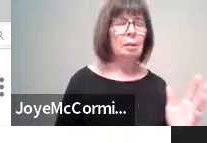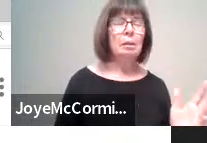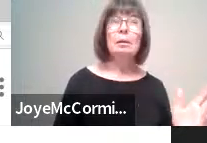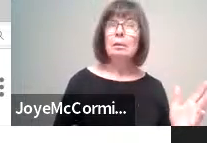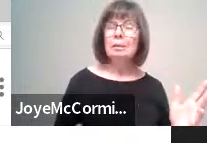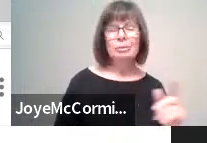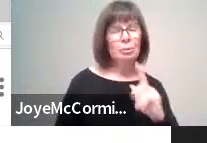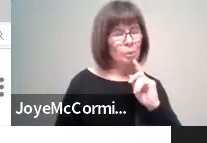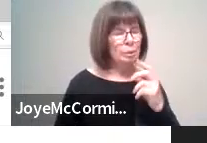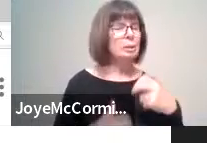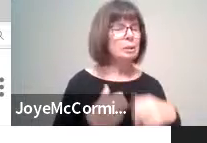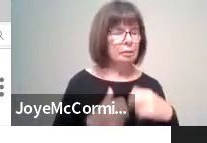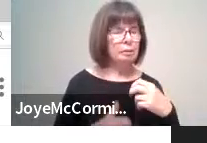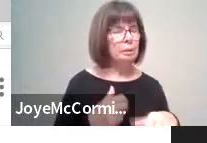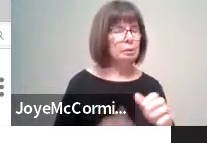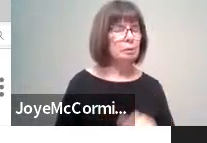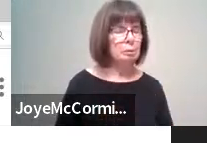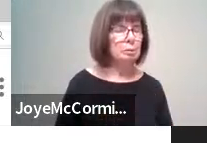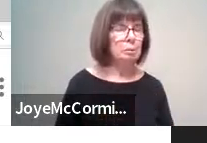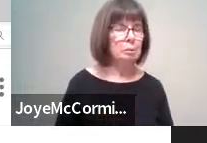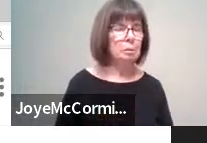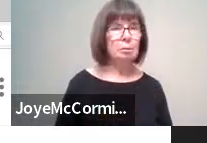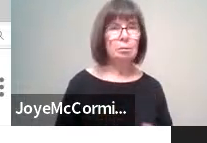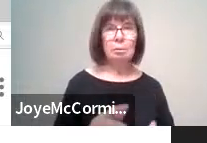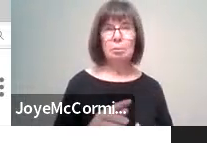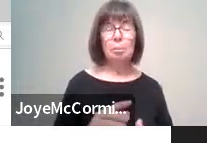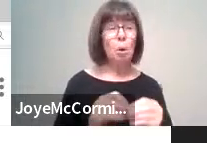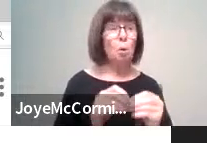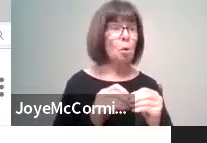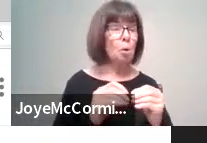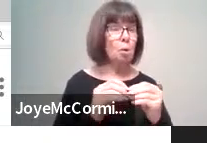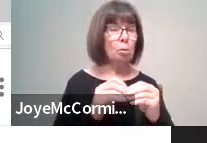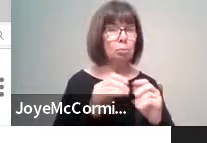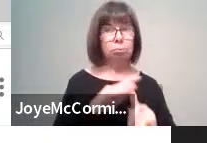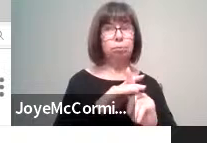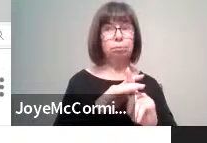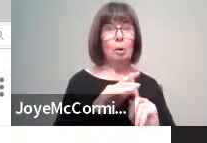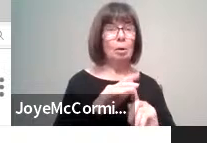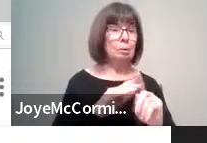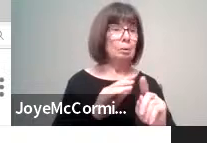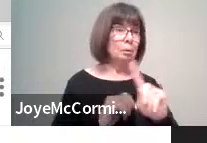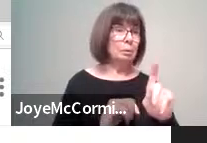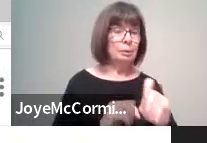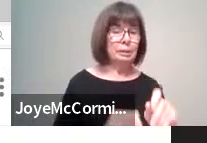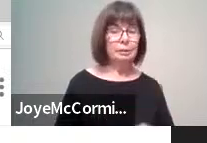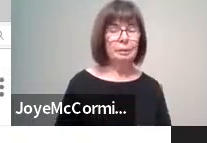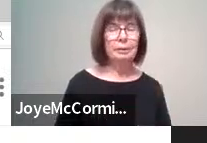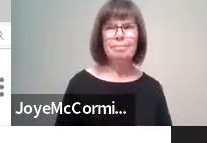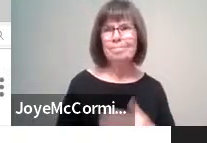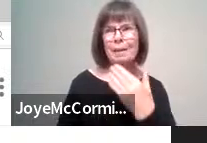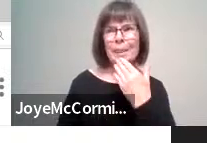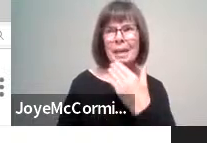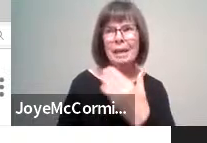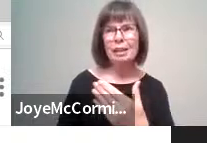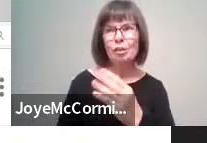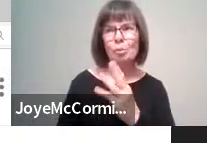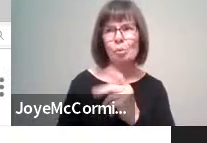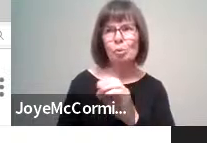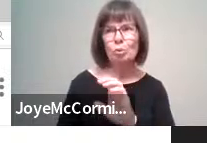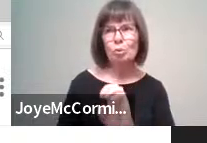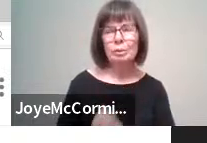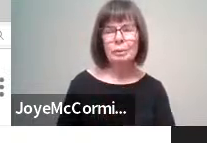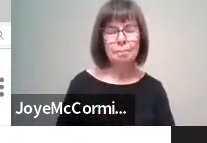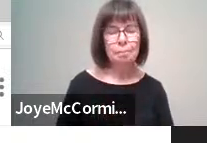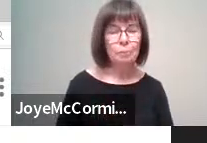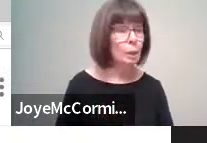difficult and brings up another bunch of questions. That's it. Great, thank you, Bruce. Great, we'd